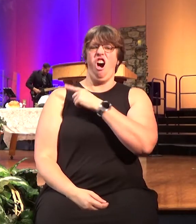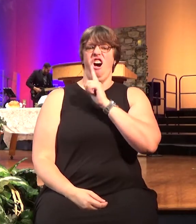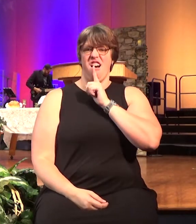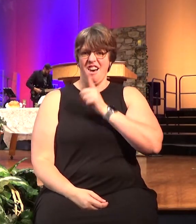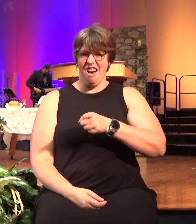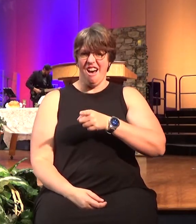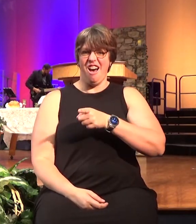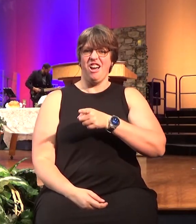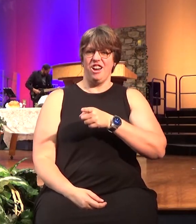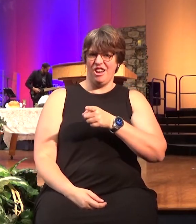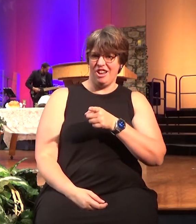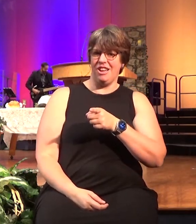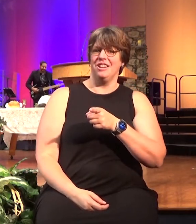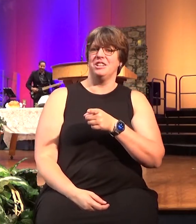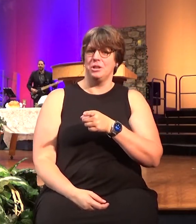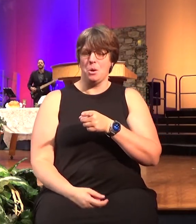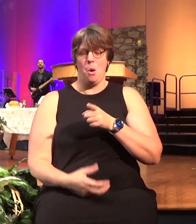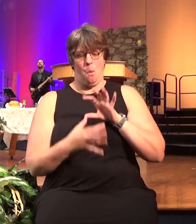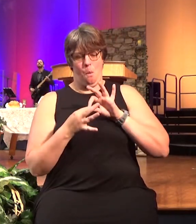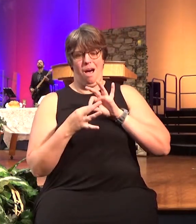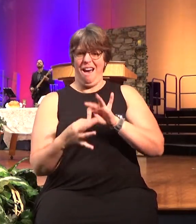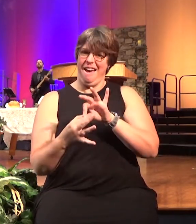one